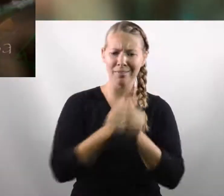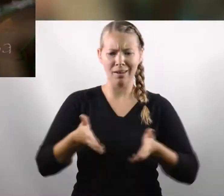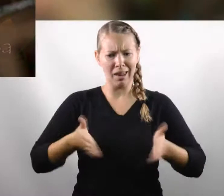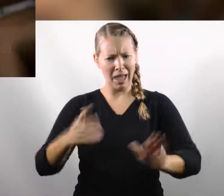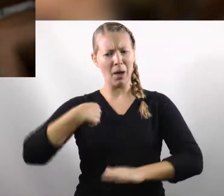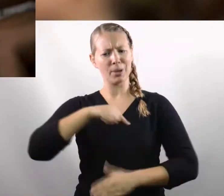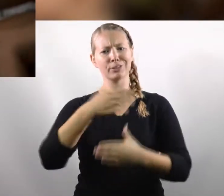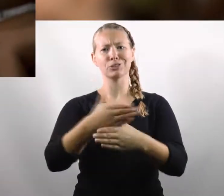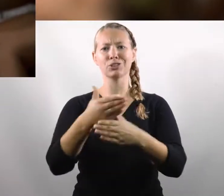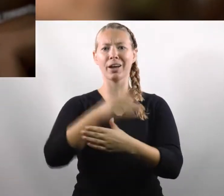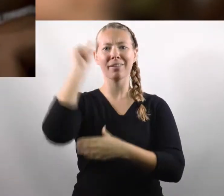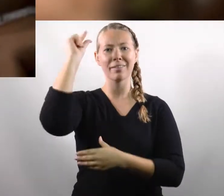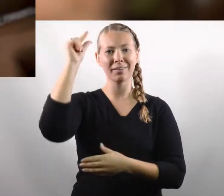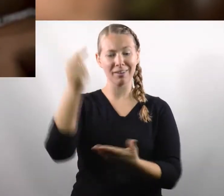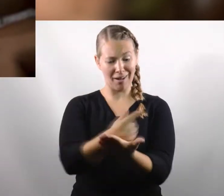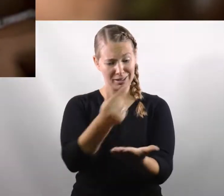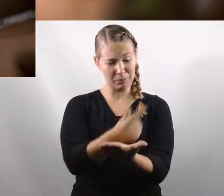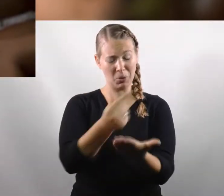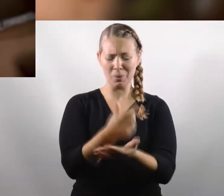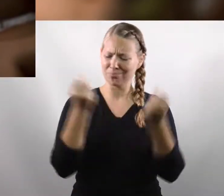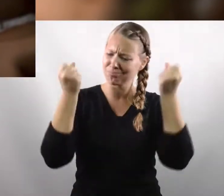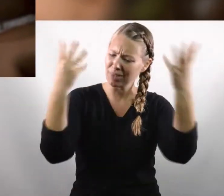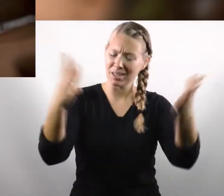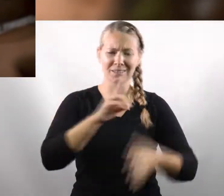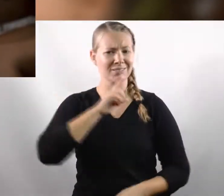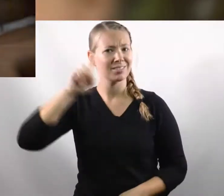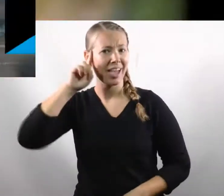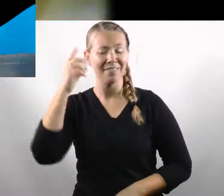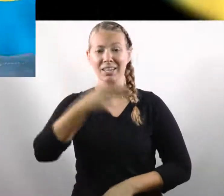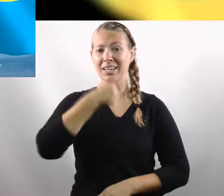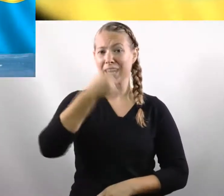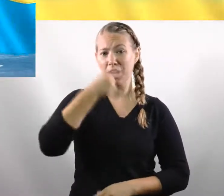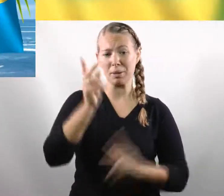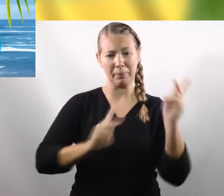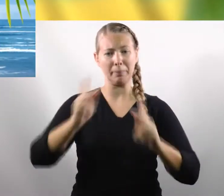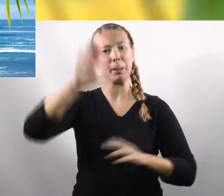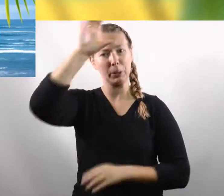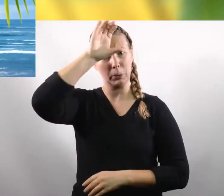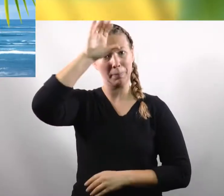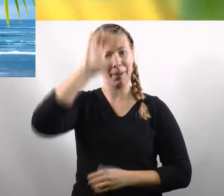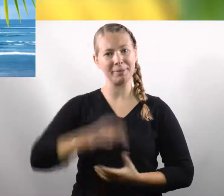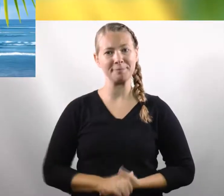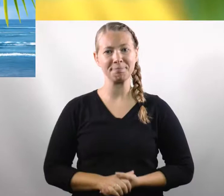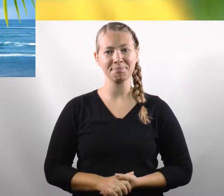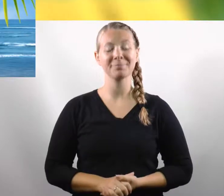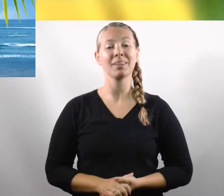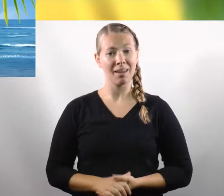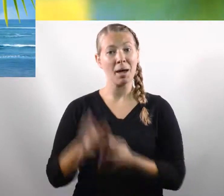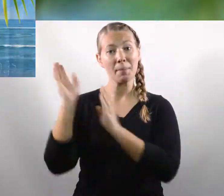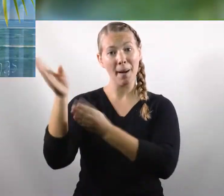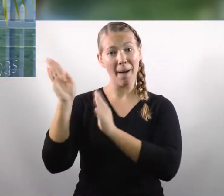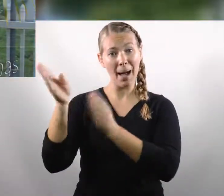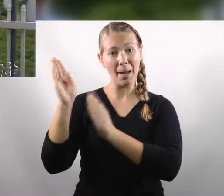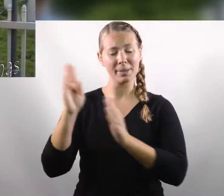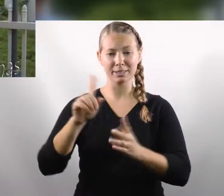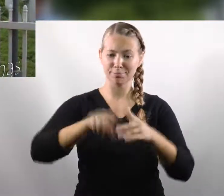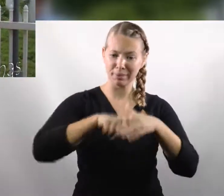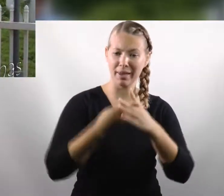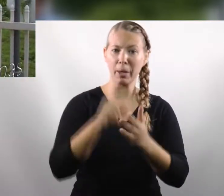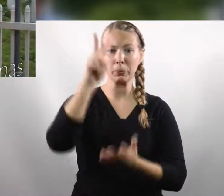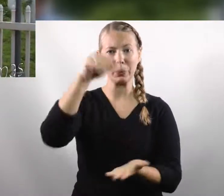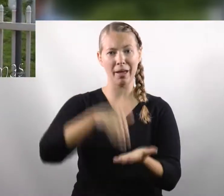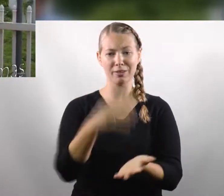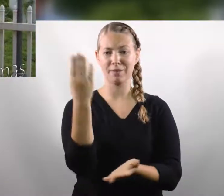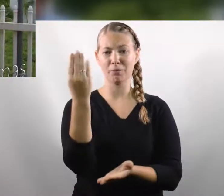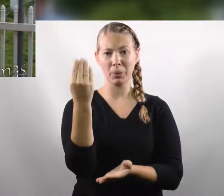share the gospel with thousands of deaf and hearing in Cuba. We started our work in the Bahamas in 2014 by sending